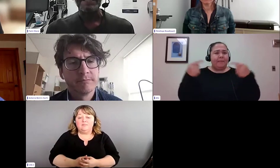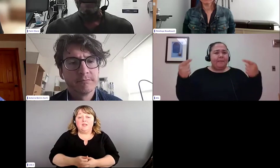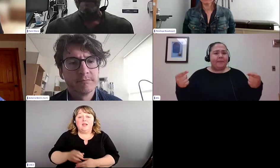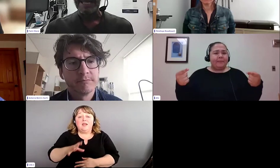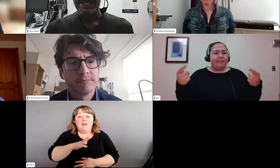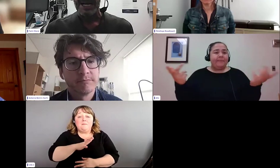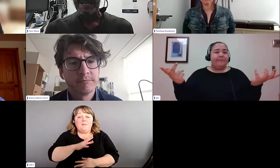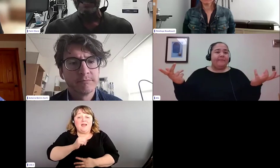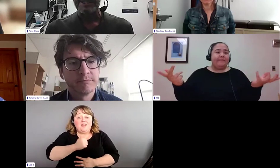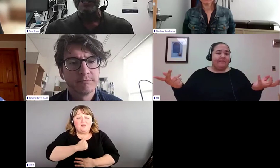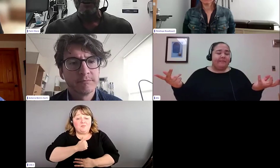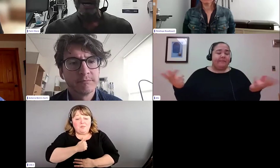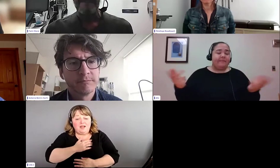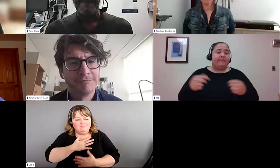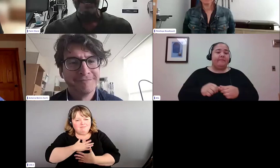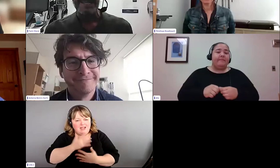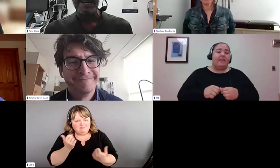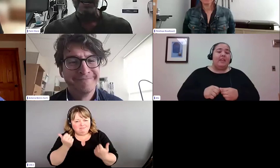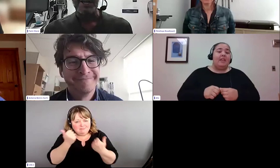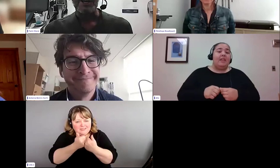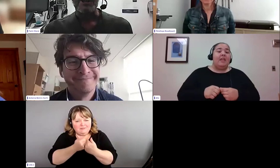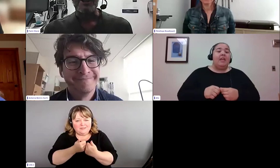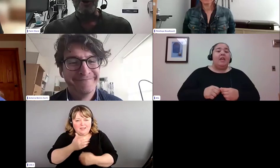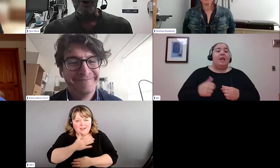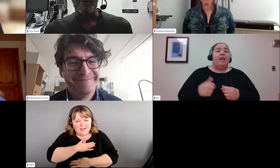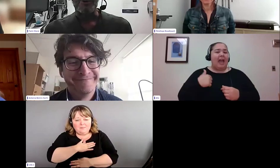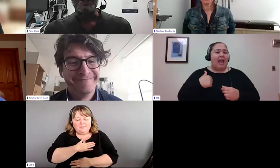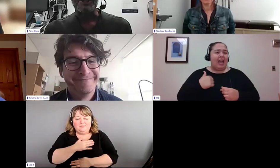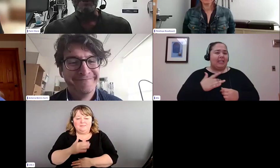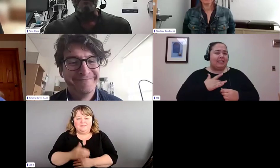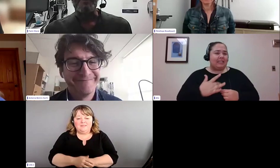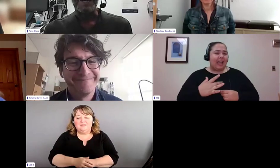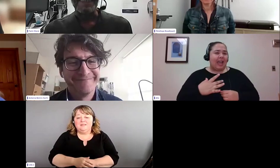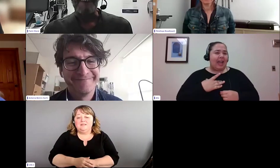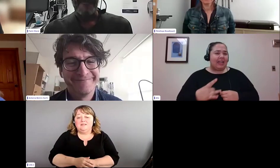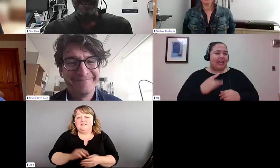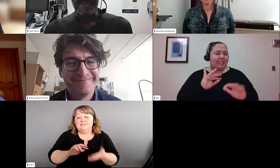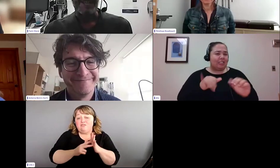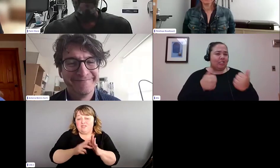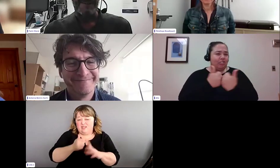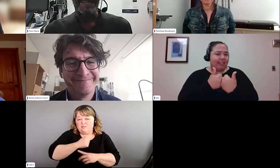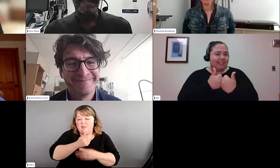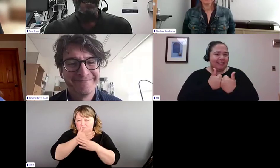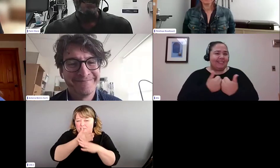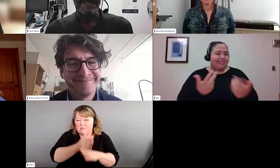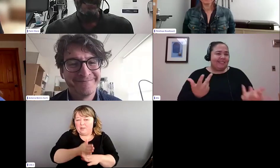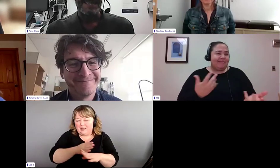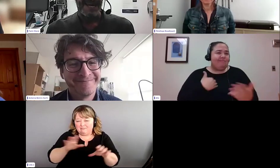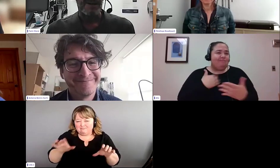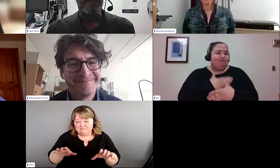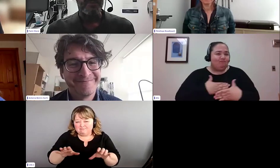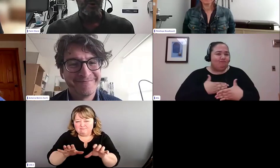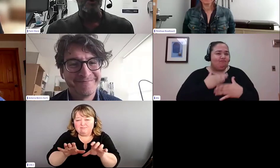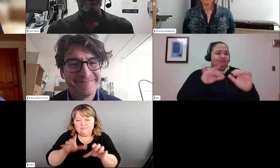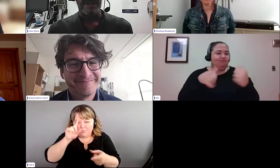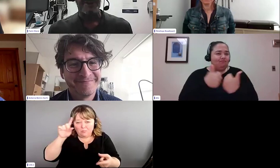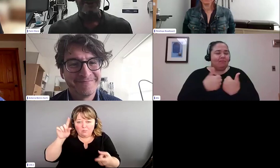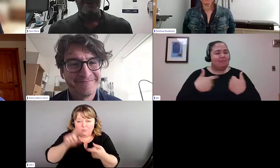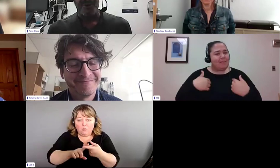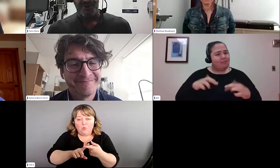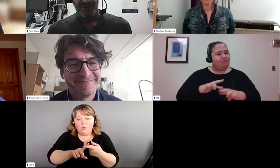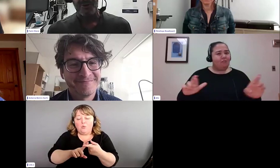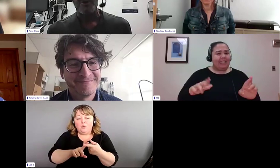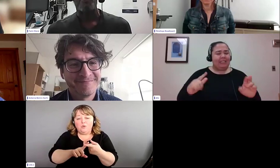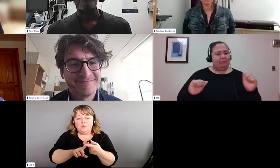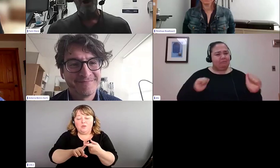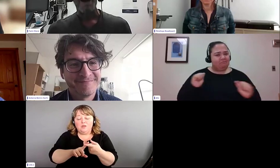But I am a type that likes challenge in my life, so I'm ready to do the work